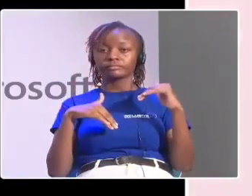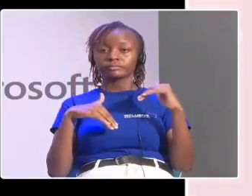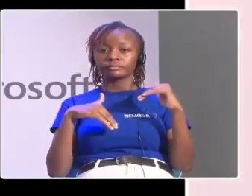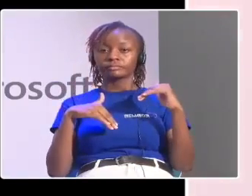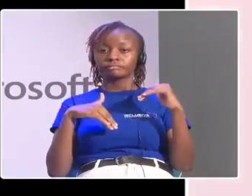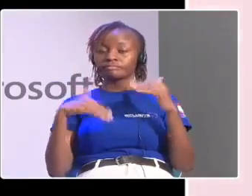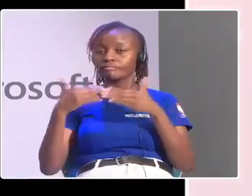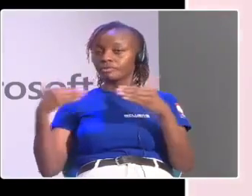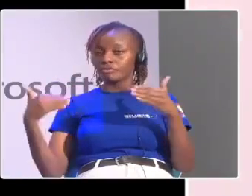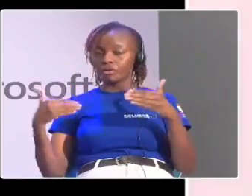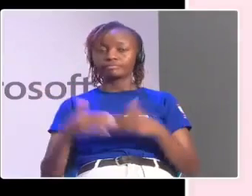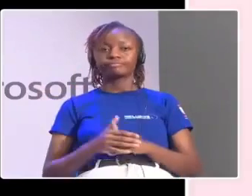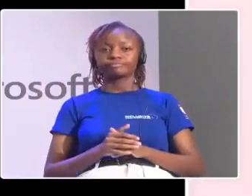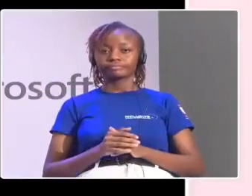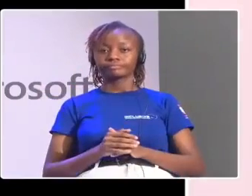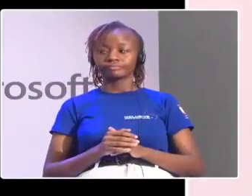before.